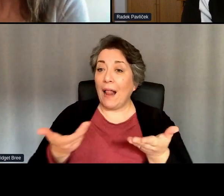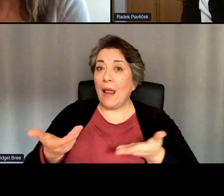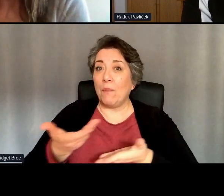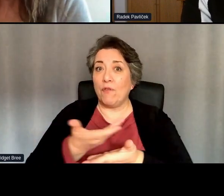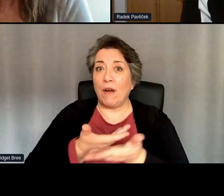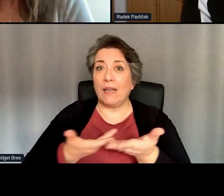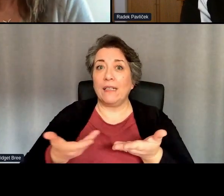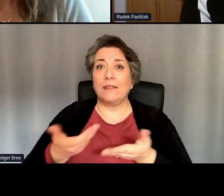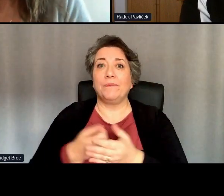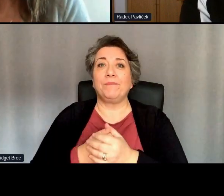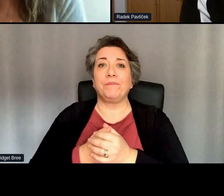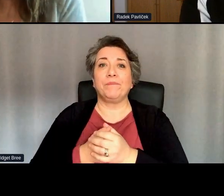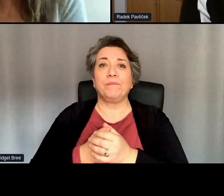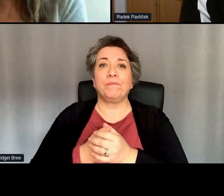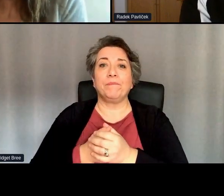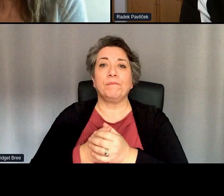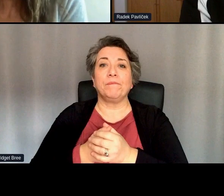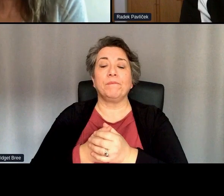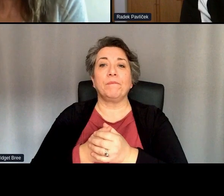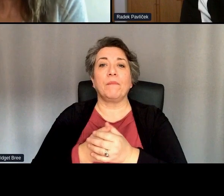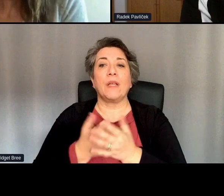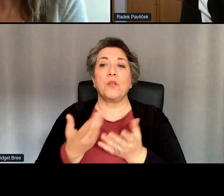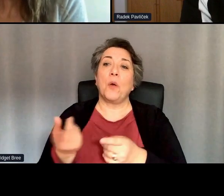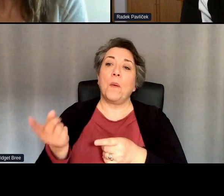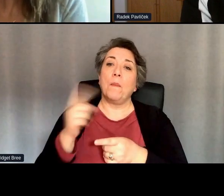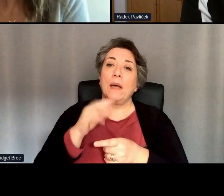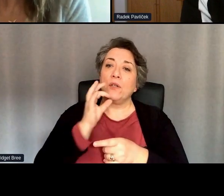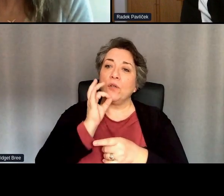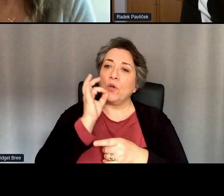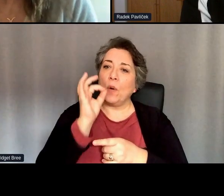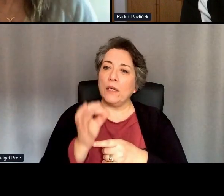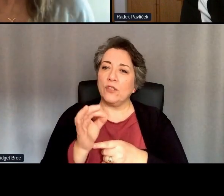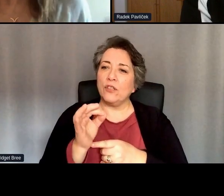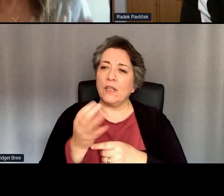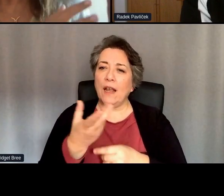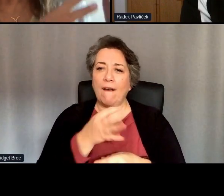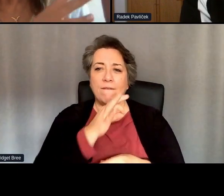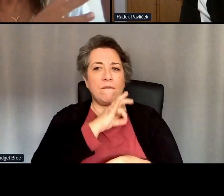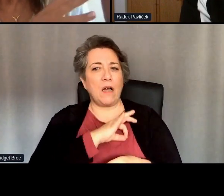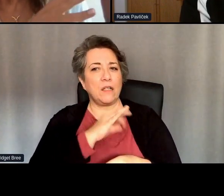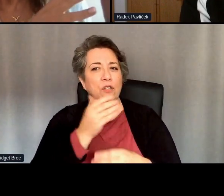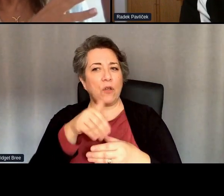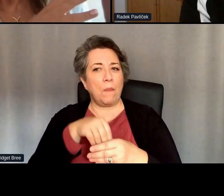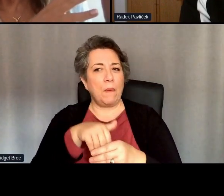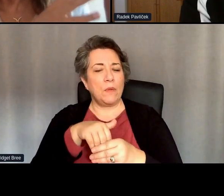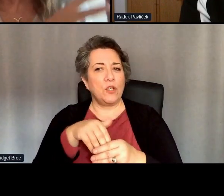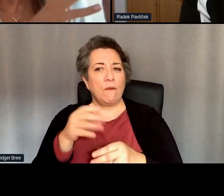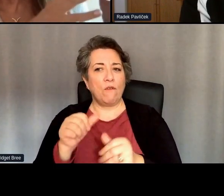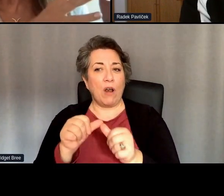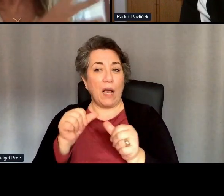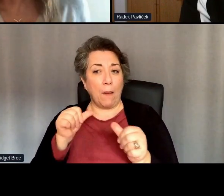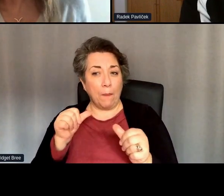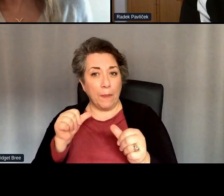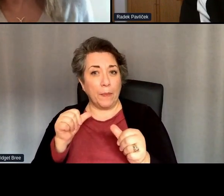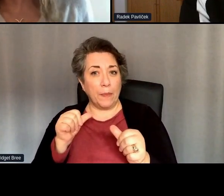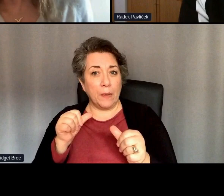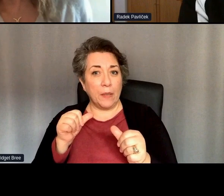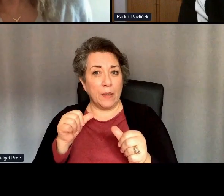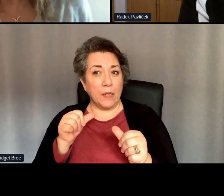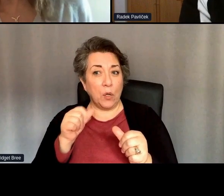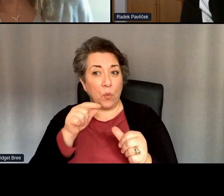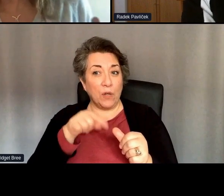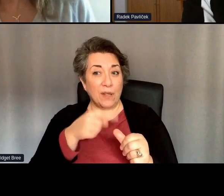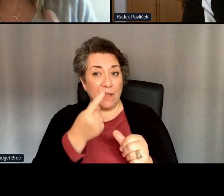part of the world. But back to the question: the advantages of a membership for a company which is an accessibility